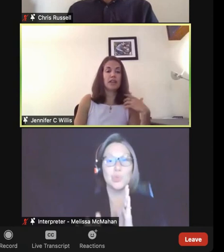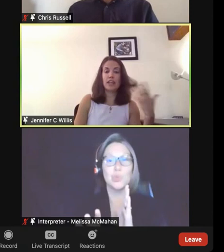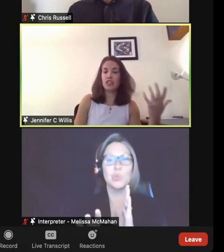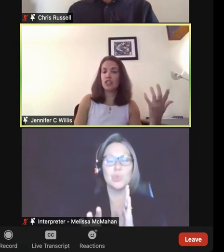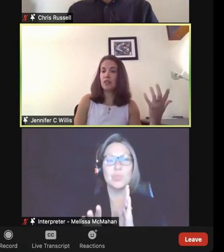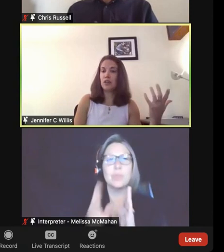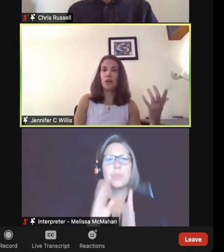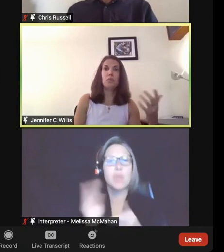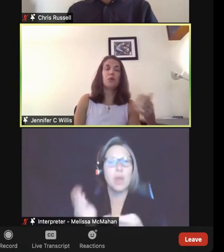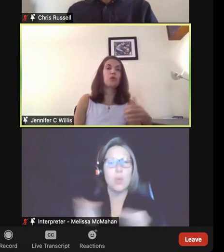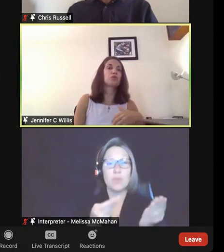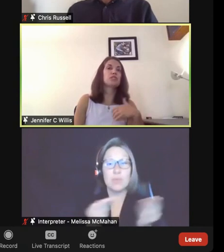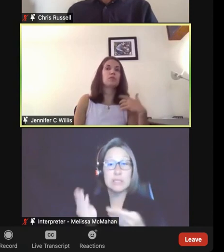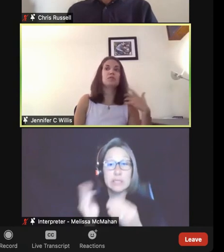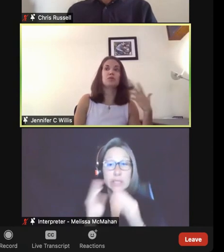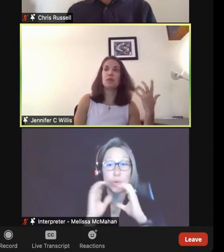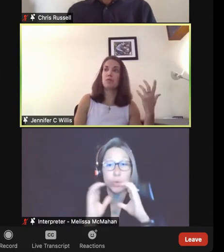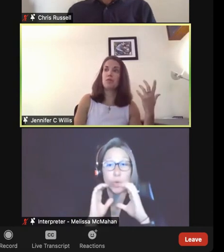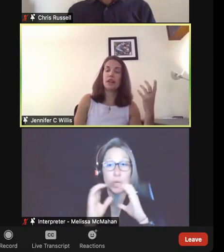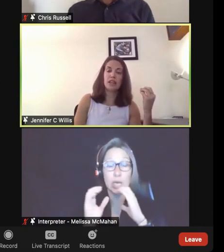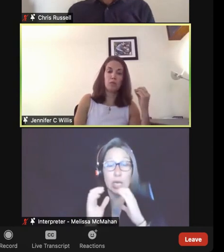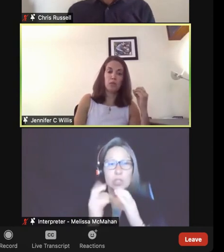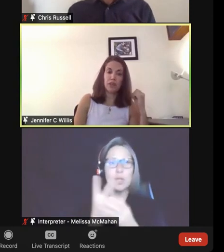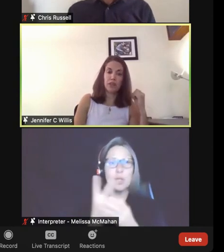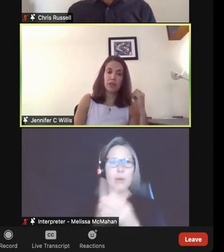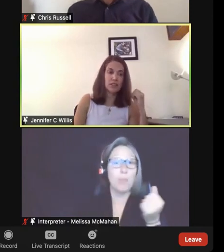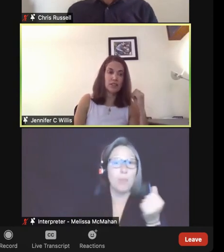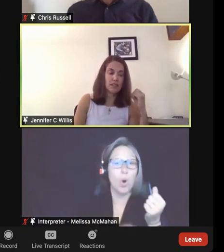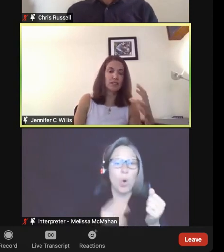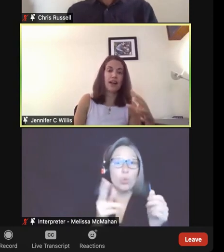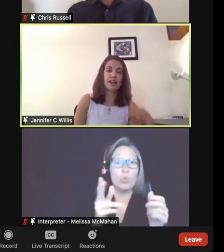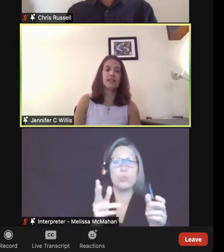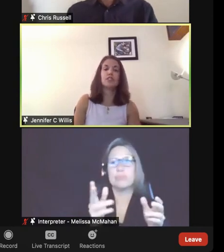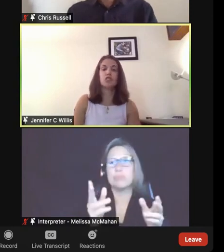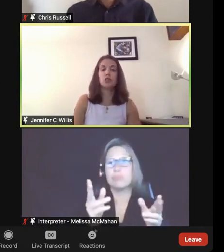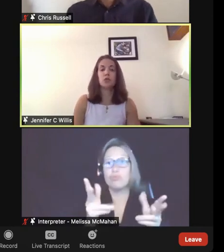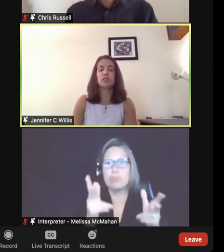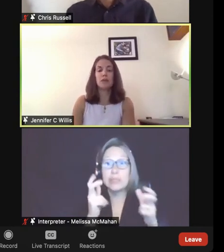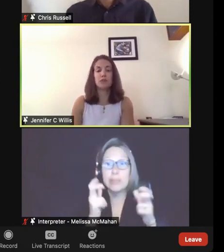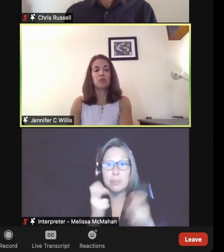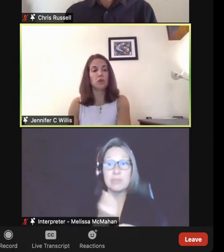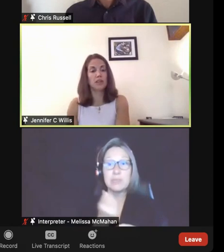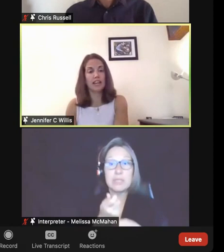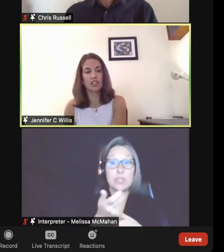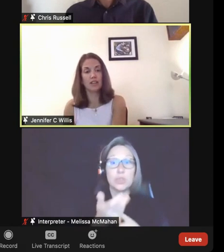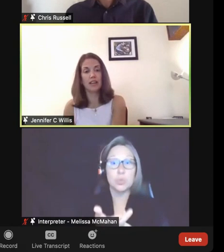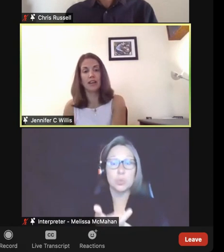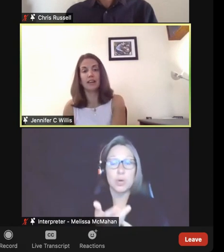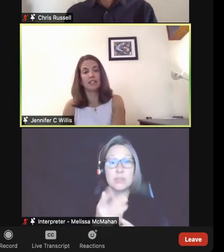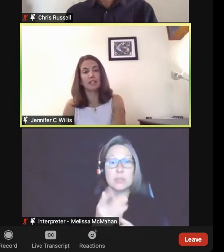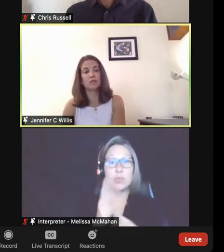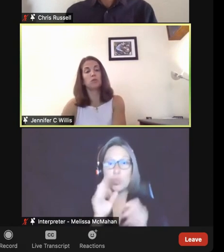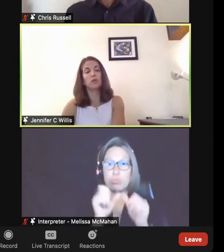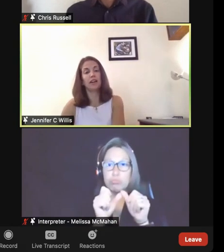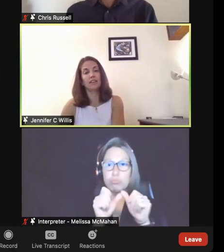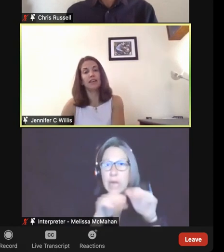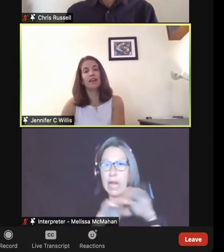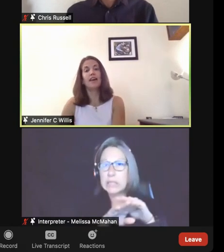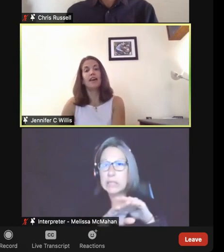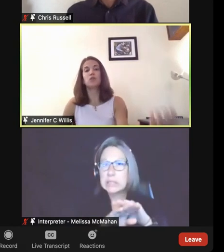facilitate communication, both receptively providing them with a consistent access to receptive communication in an